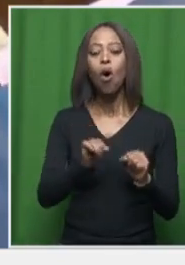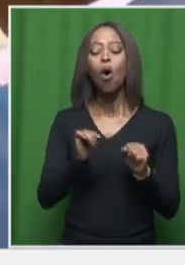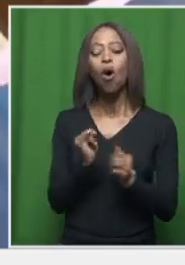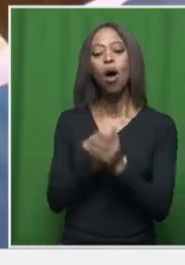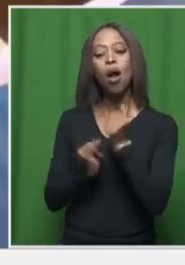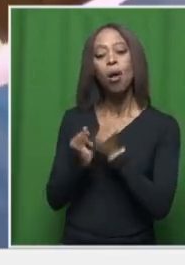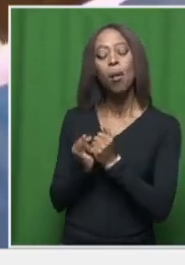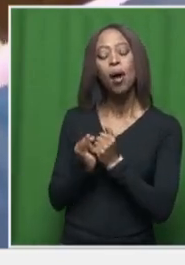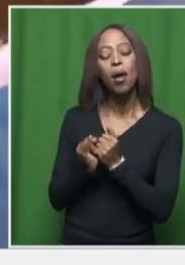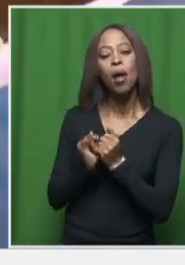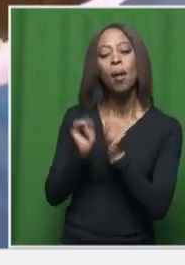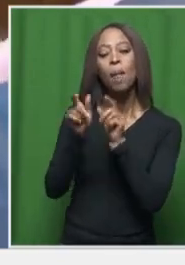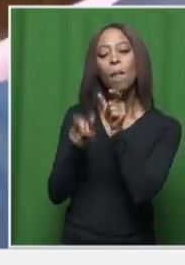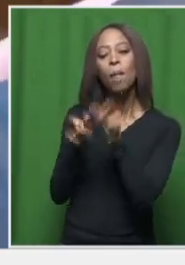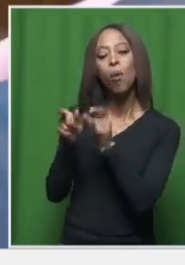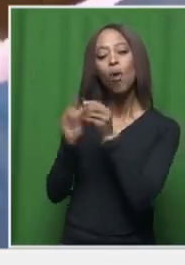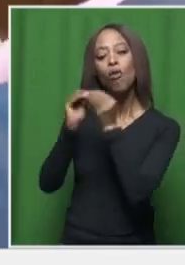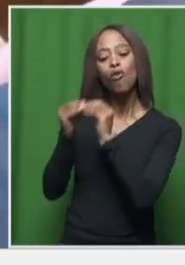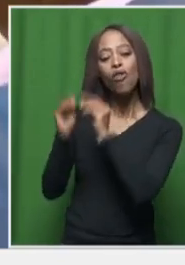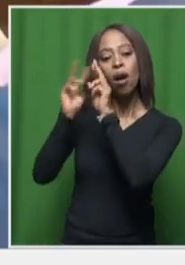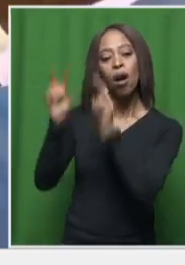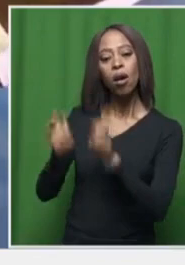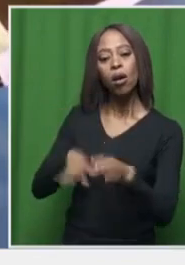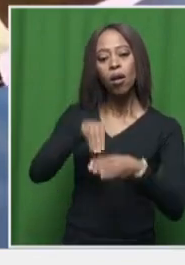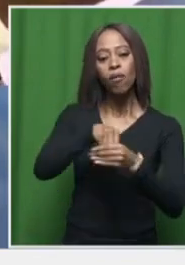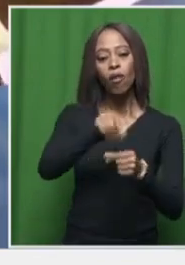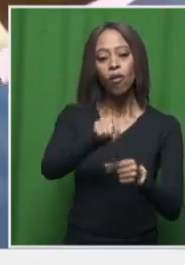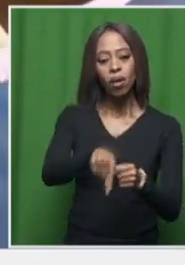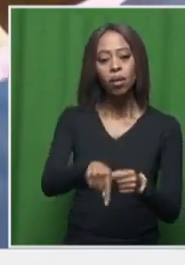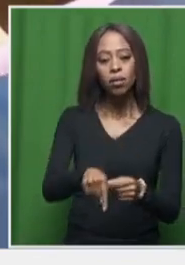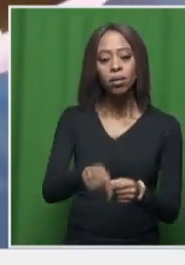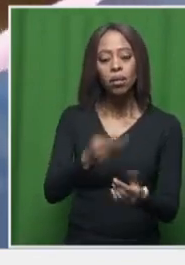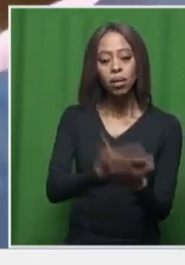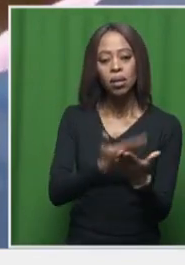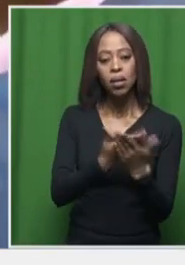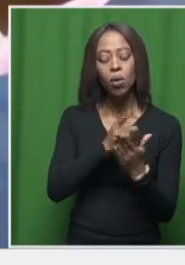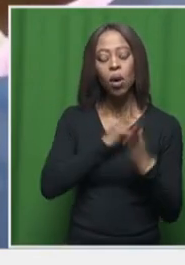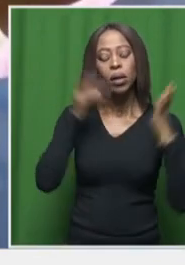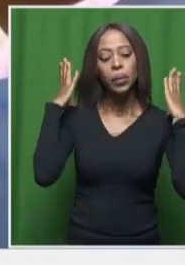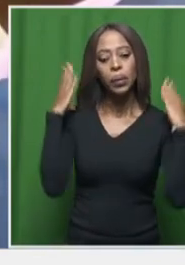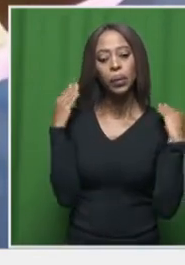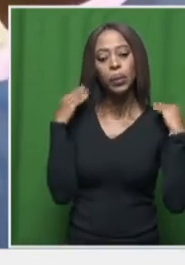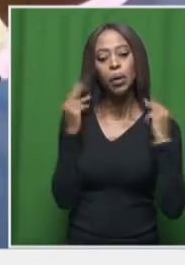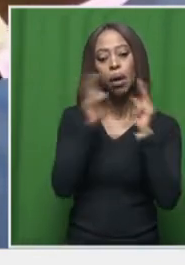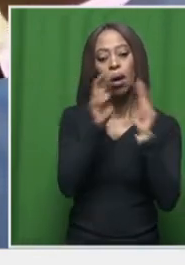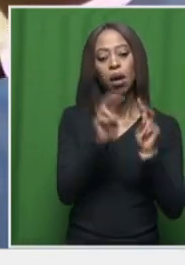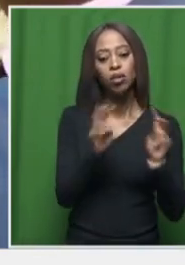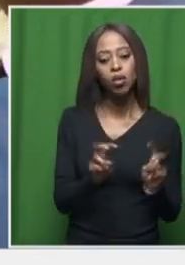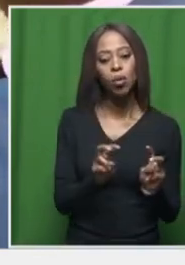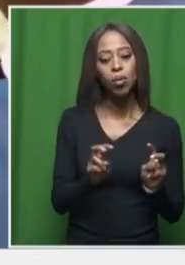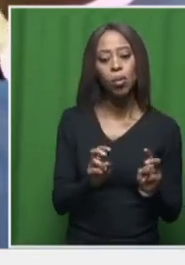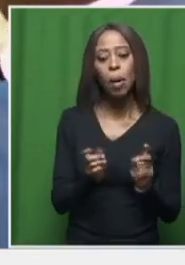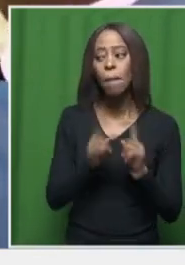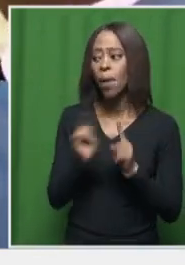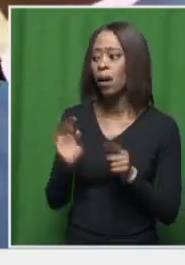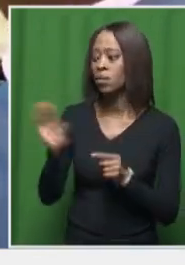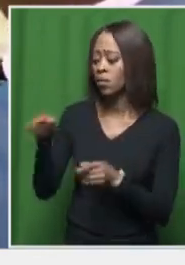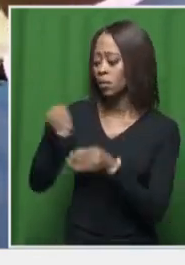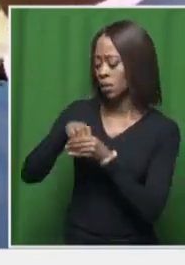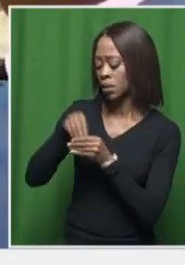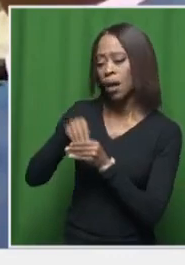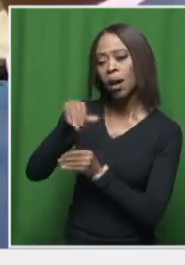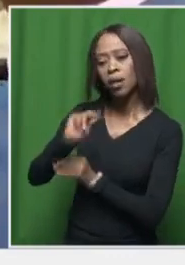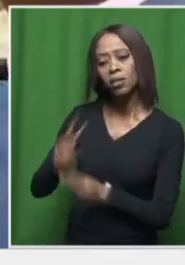power producers to step in and really start to alleviate the pressure on Eskom, all of those things are met with opposition within